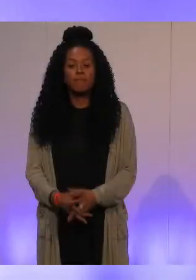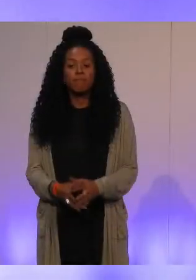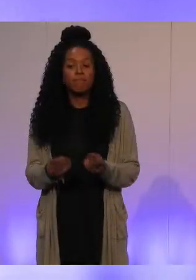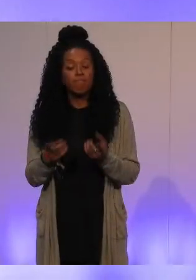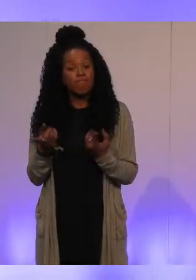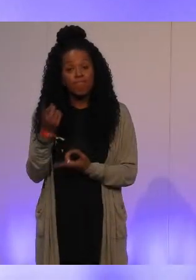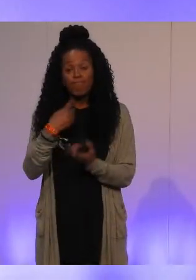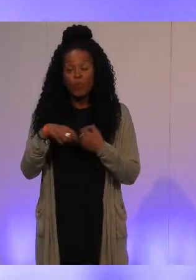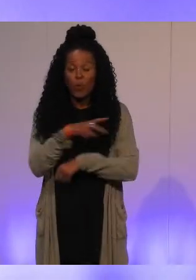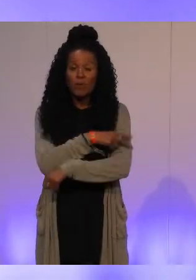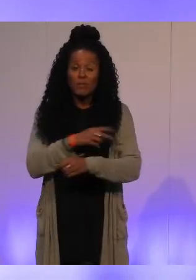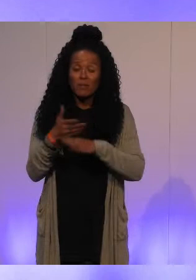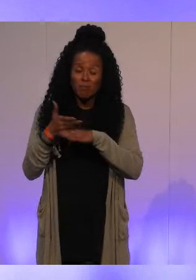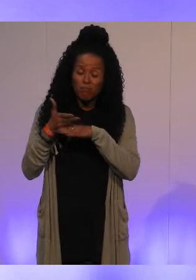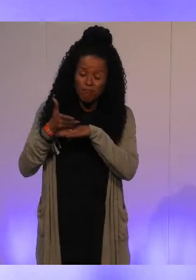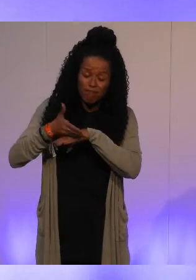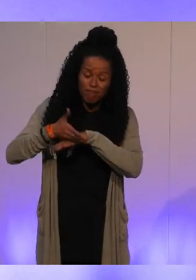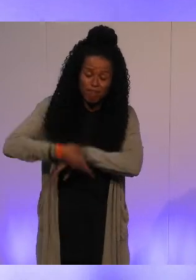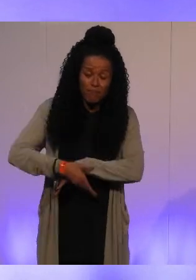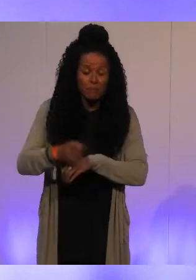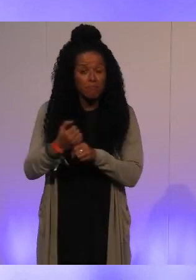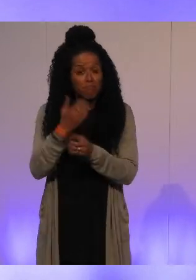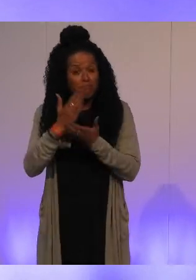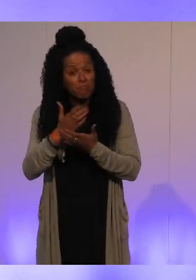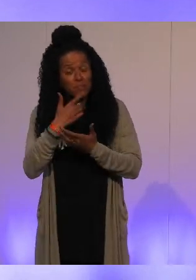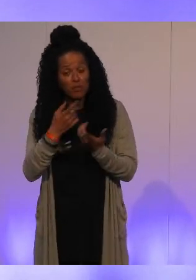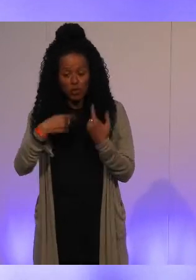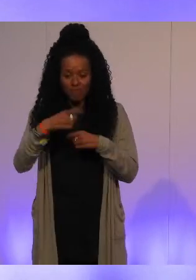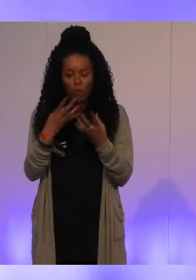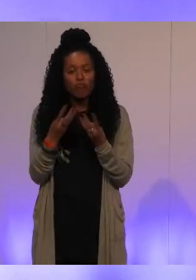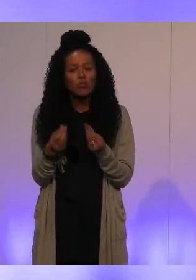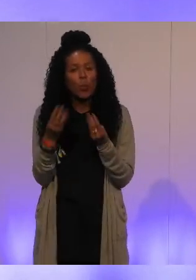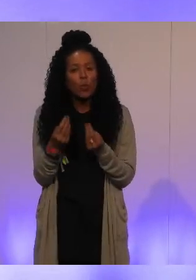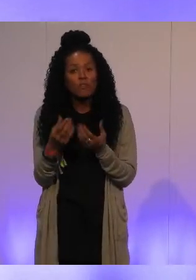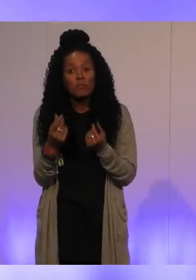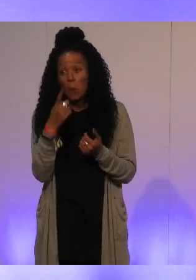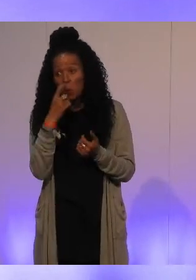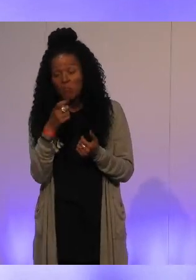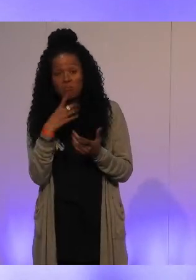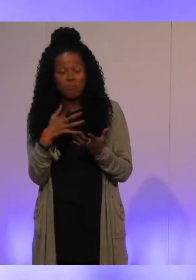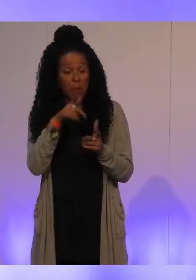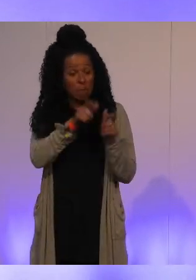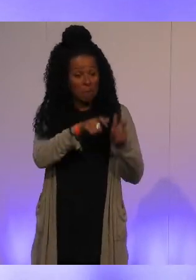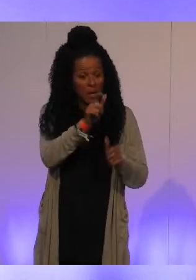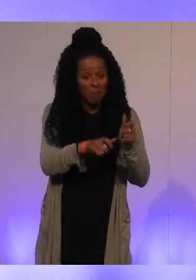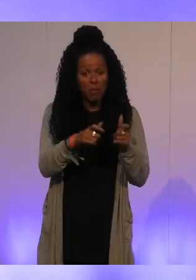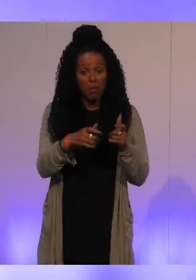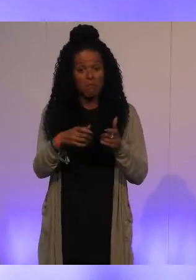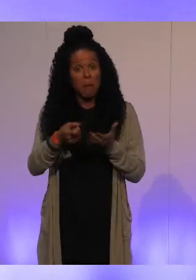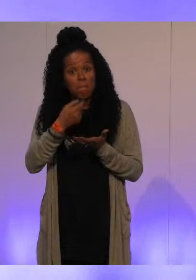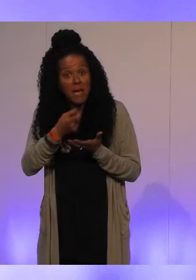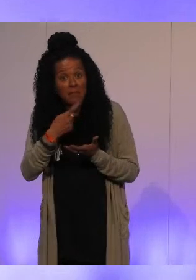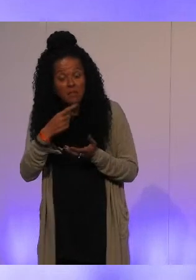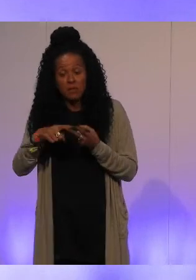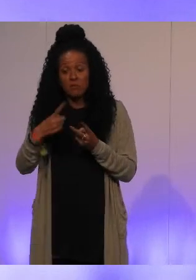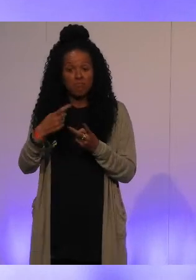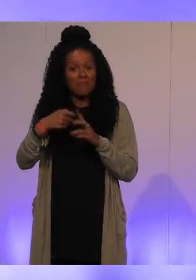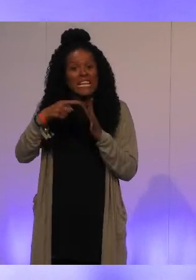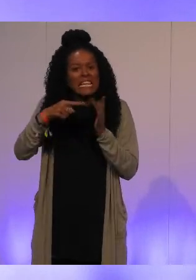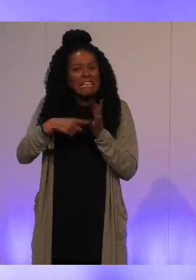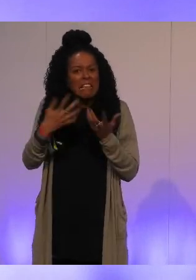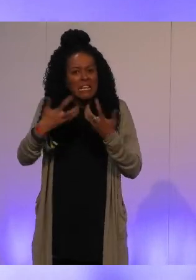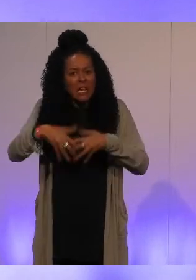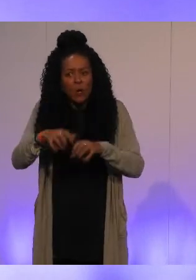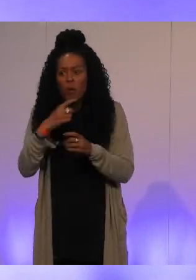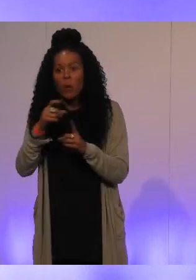All our staff have worked incredibly hard to ensure that our resources, whether that be people, medicines, kit or